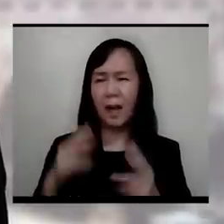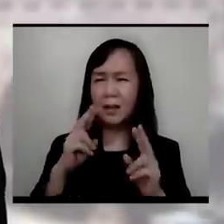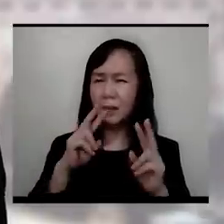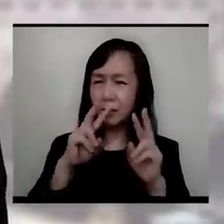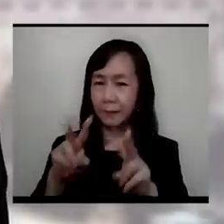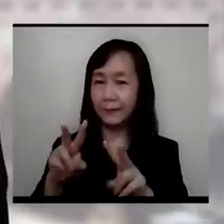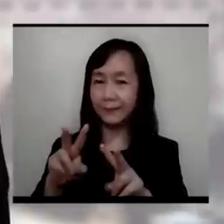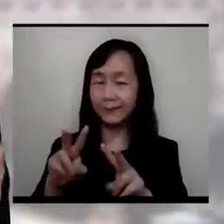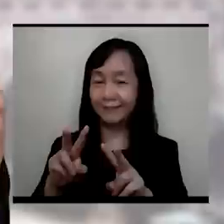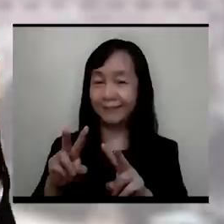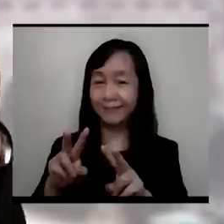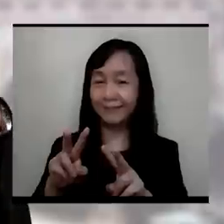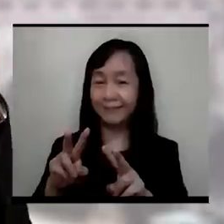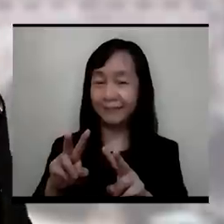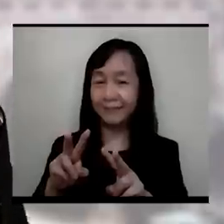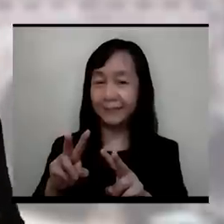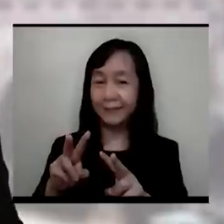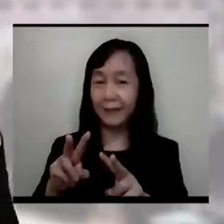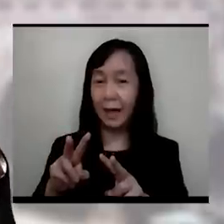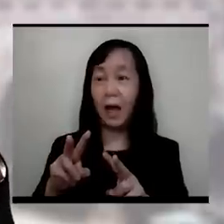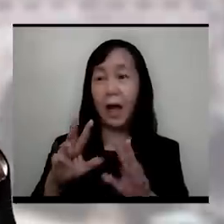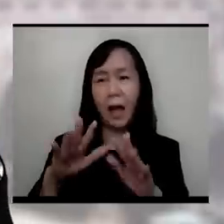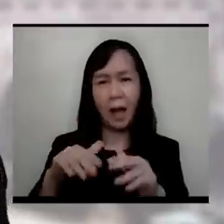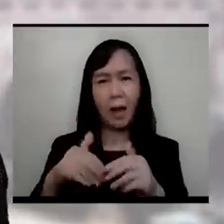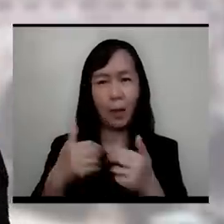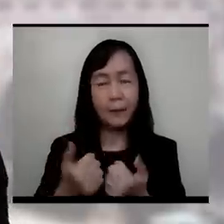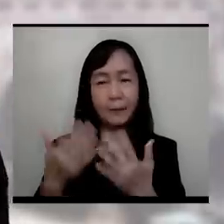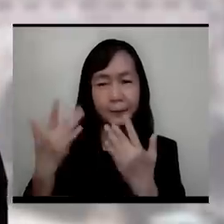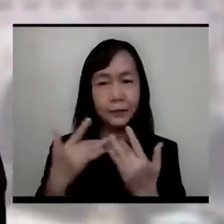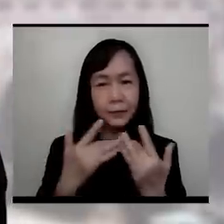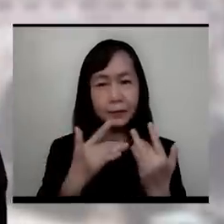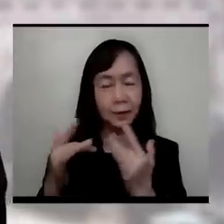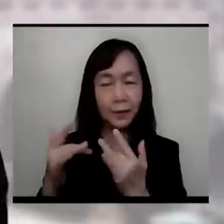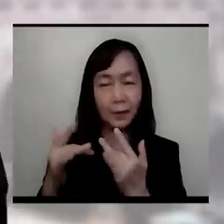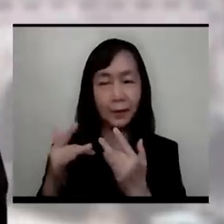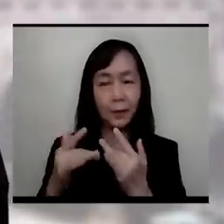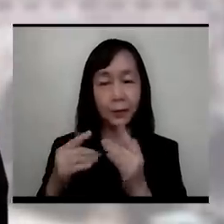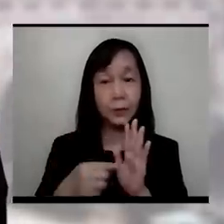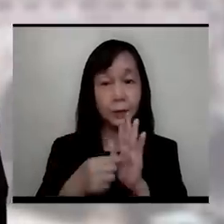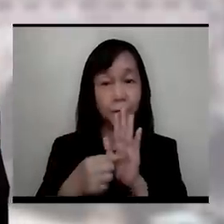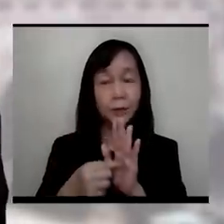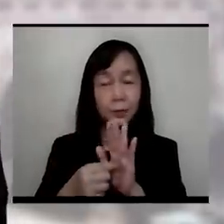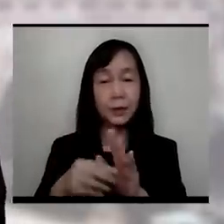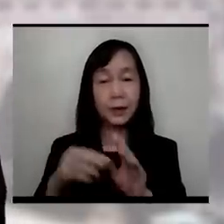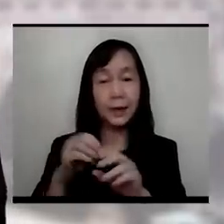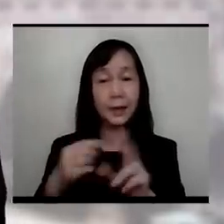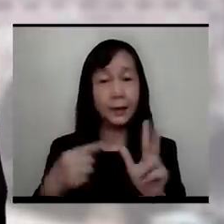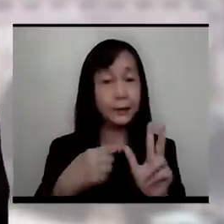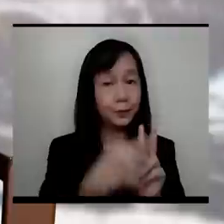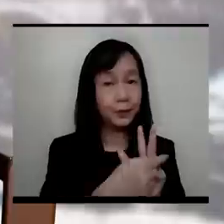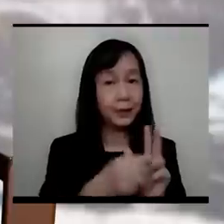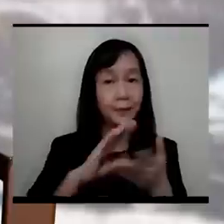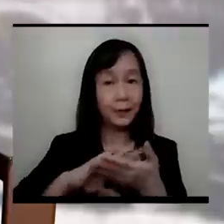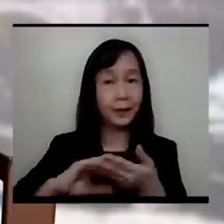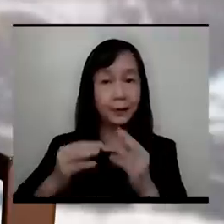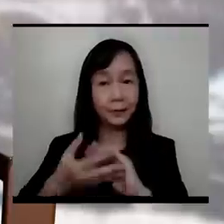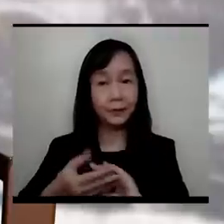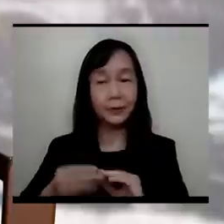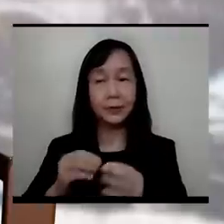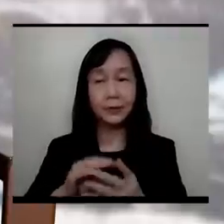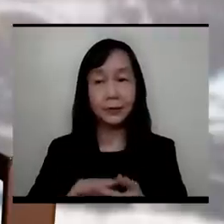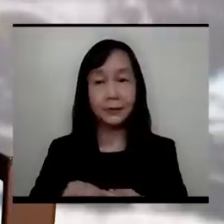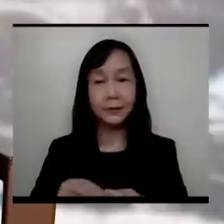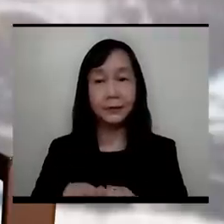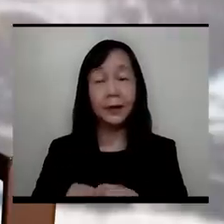You know Look at how mercy Was manifested In the three parables In